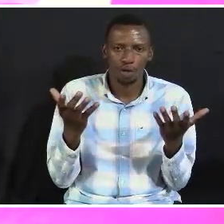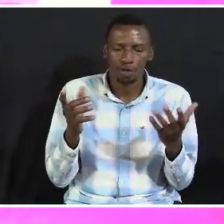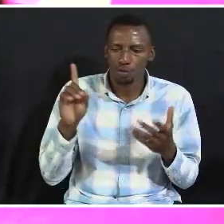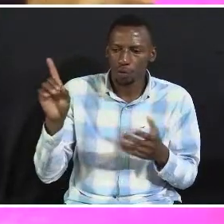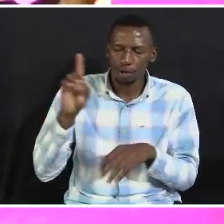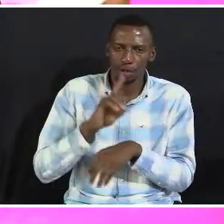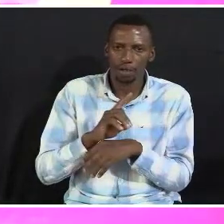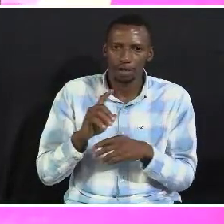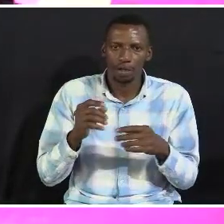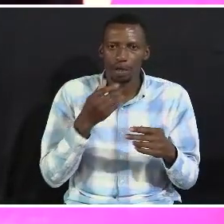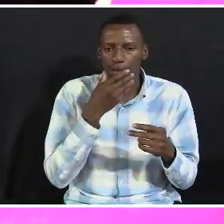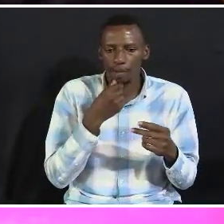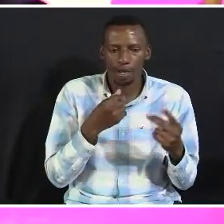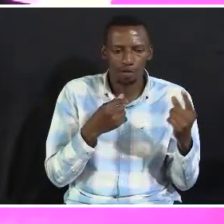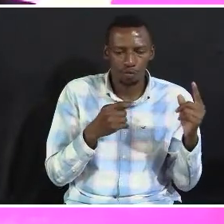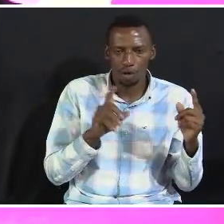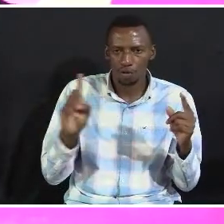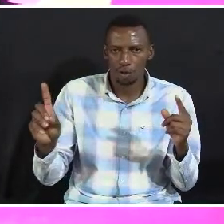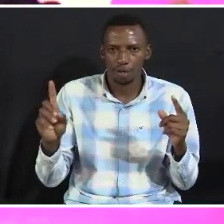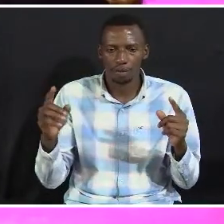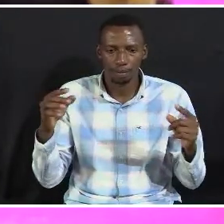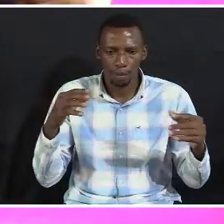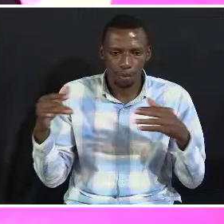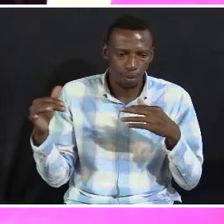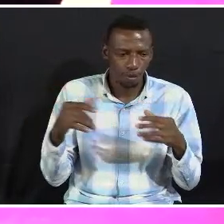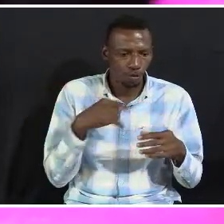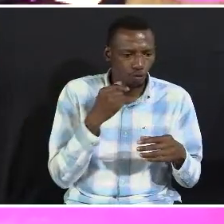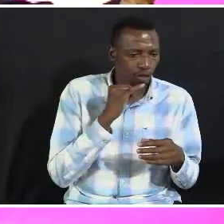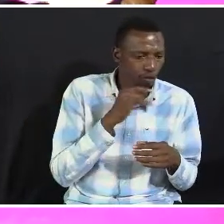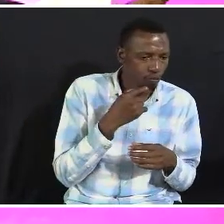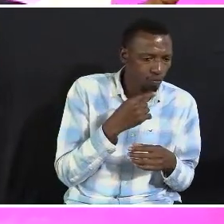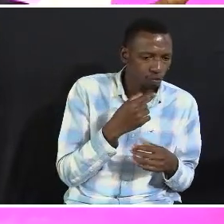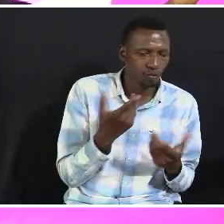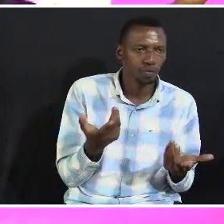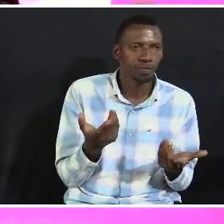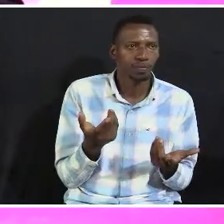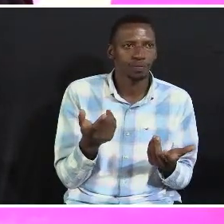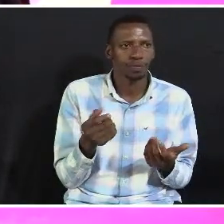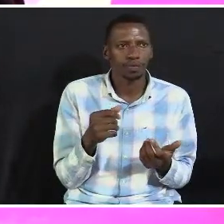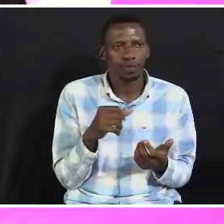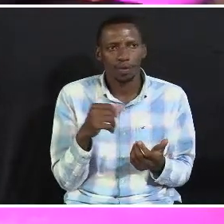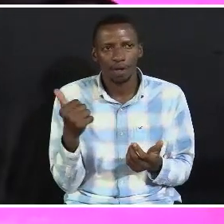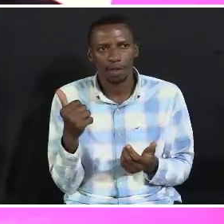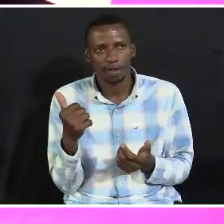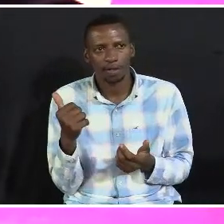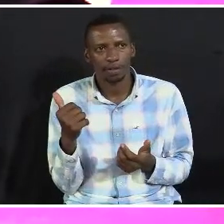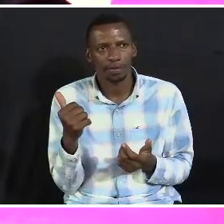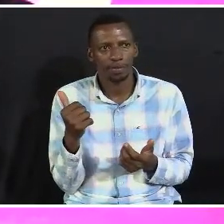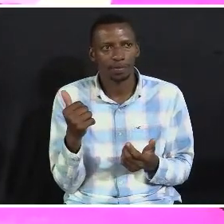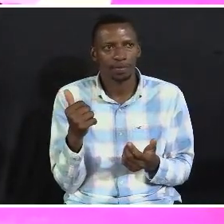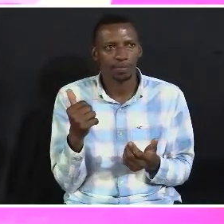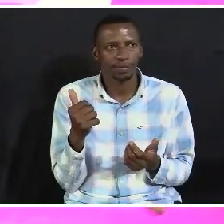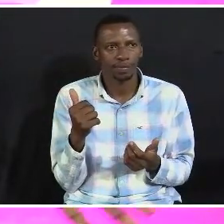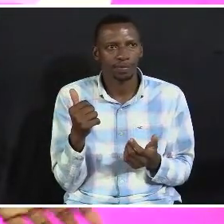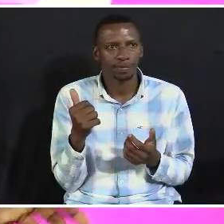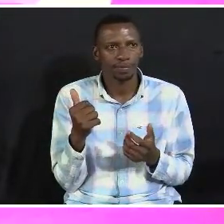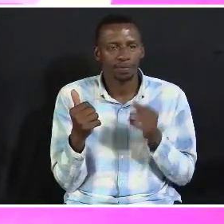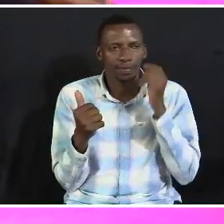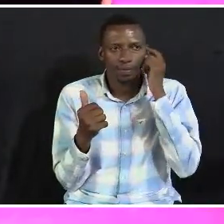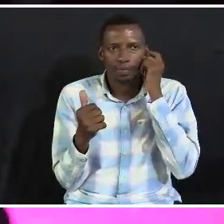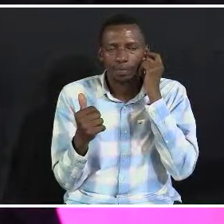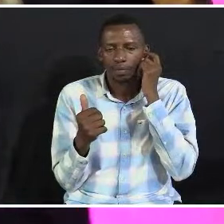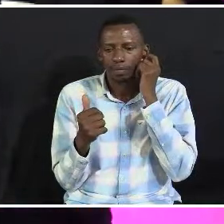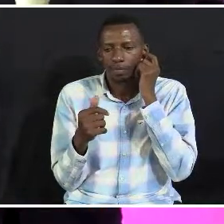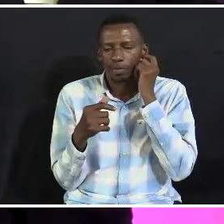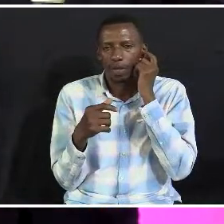One, who is who? There are people who are who. Others, those titles don't matter. So the